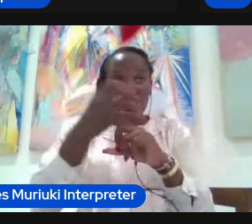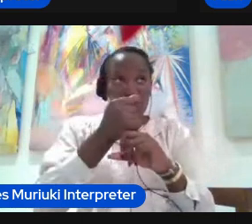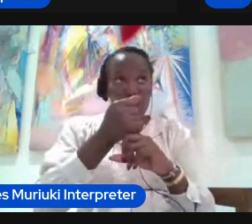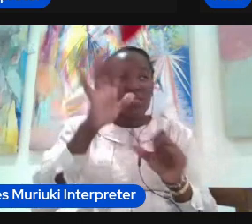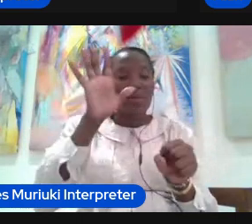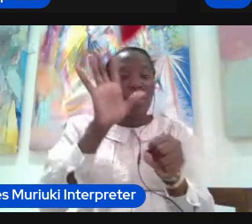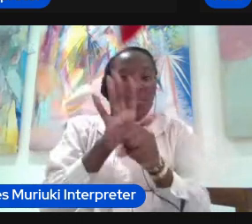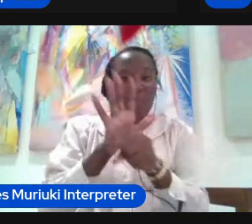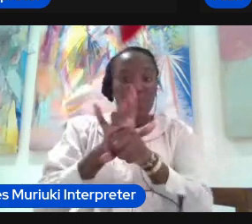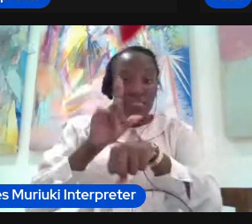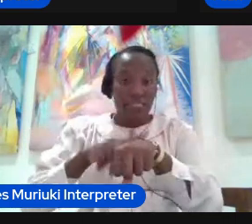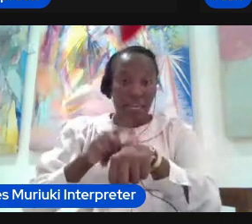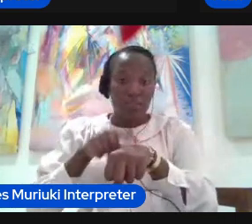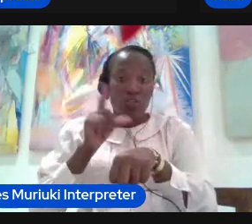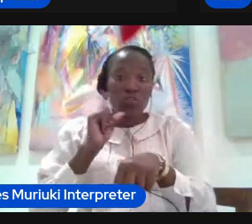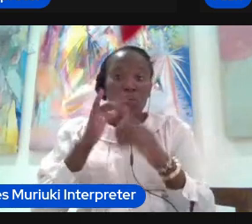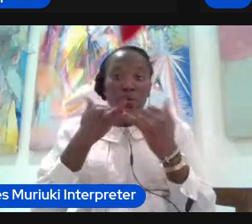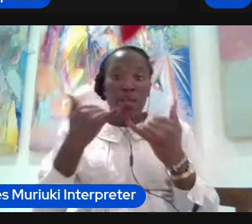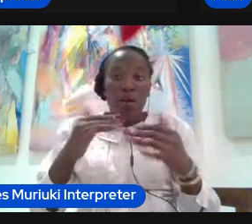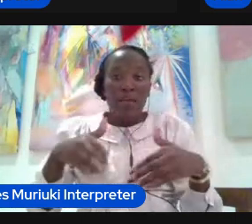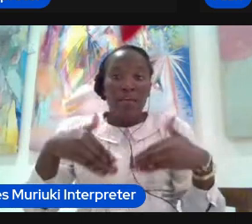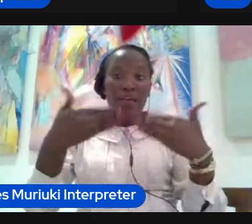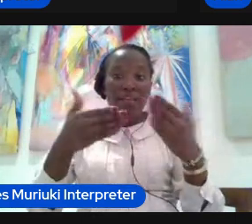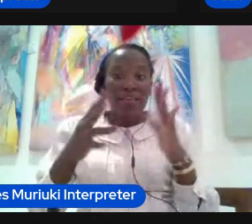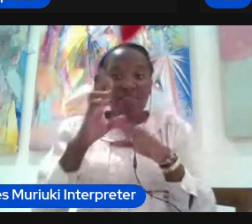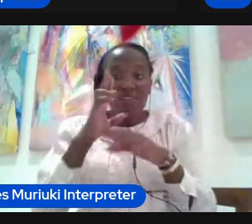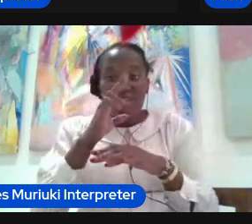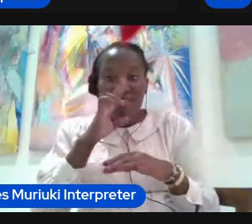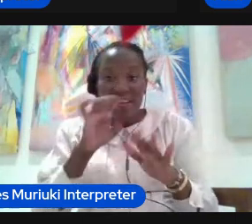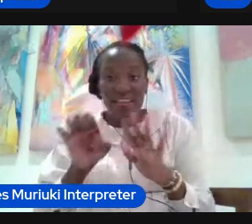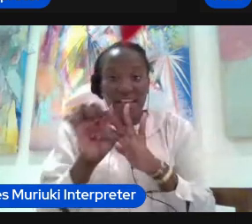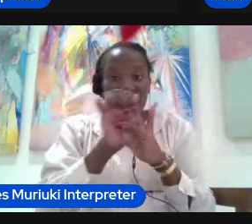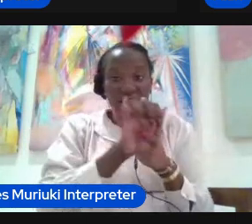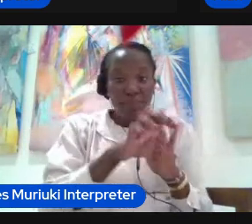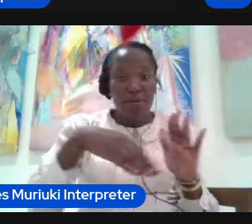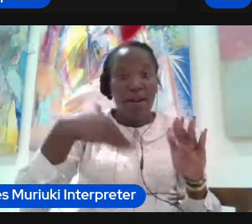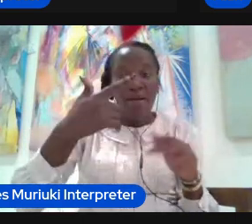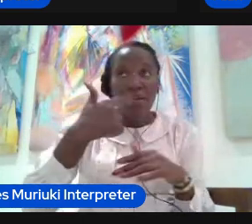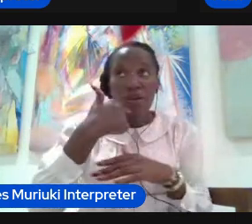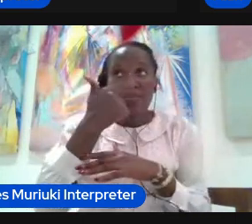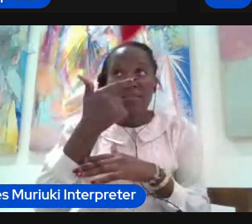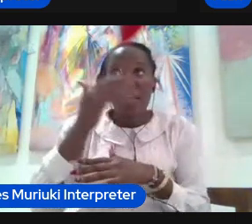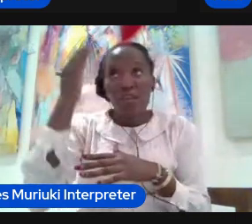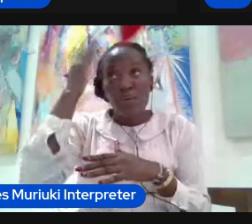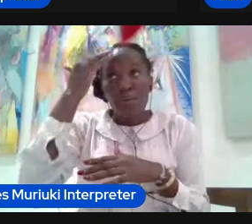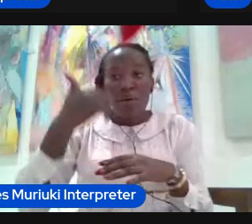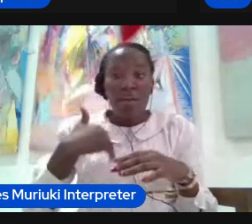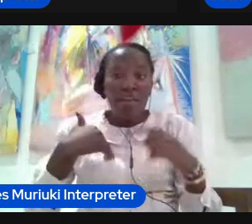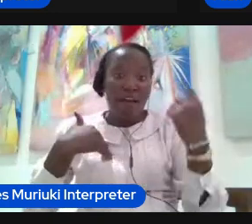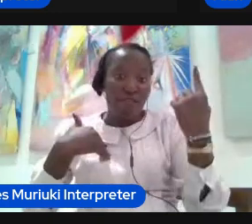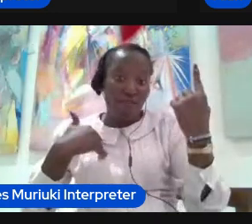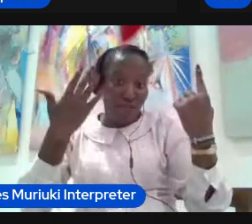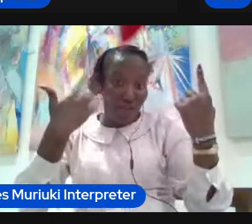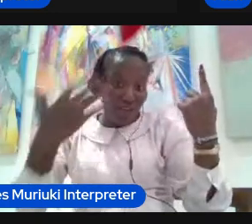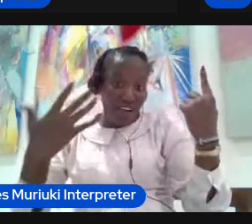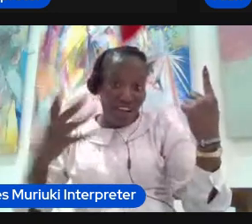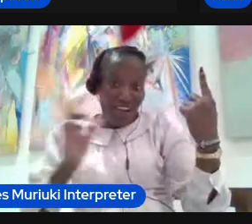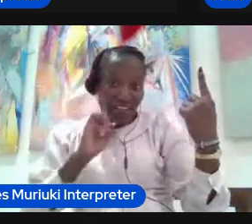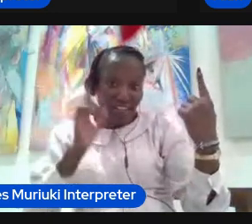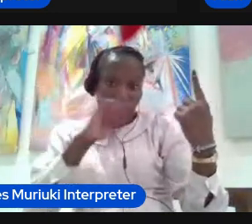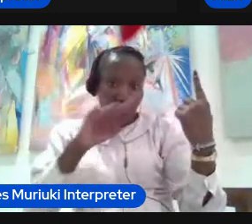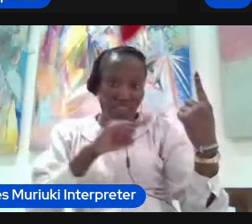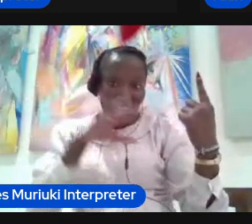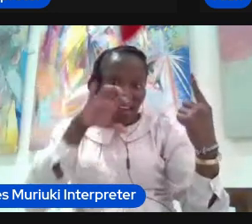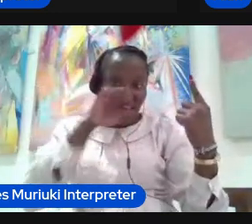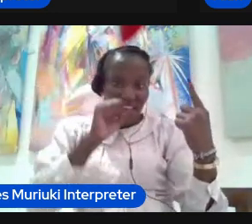I'm like, I'll just give a funny example. I always say, I have one hand. So I get like, let's say,